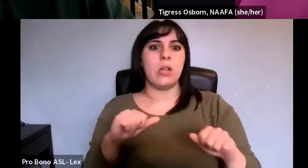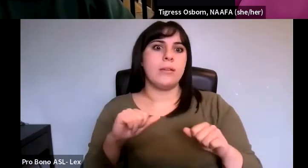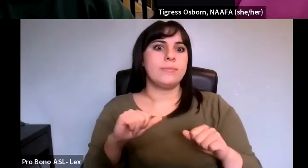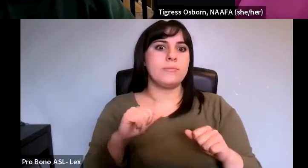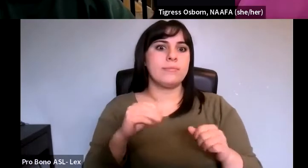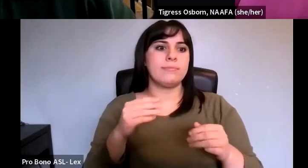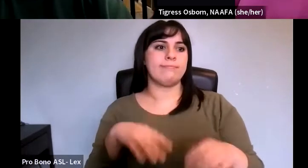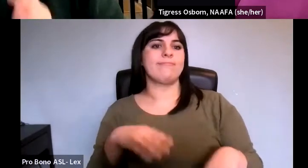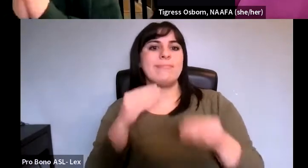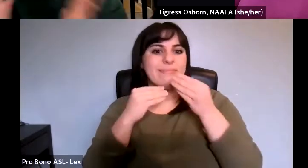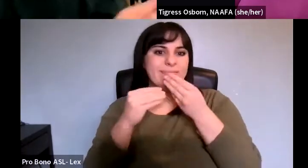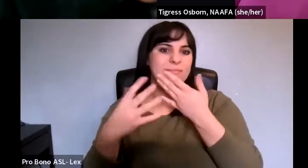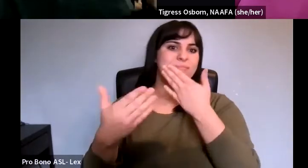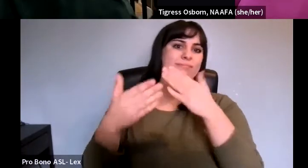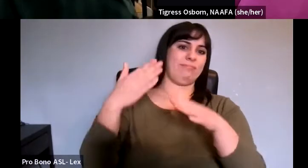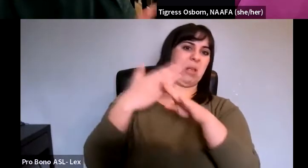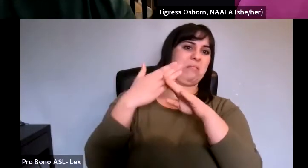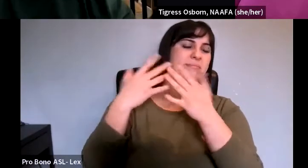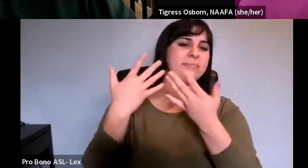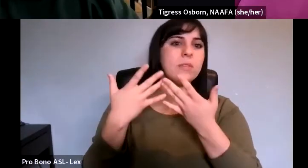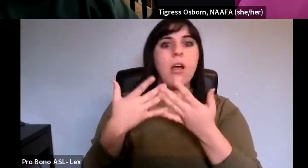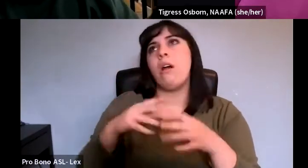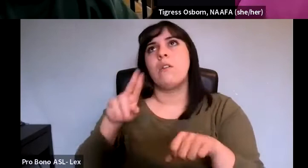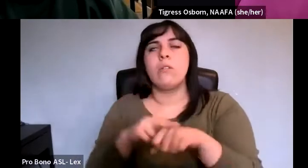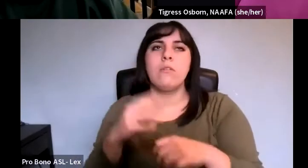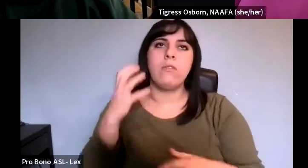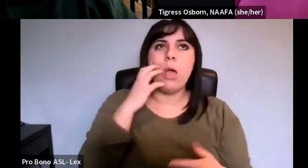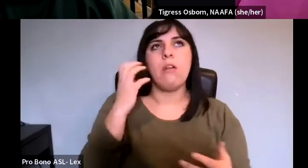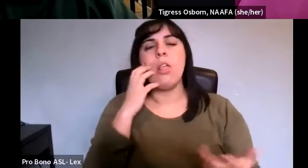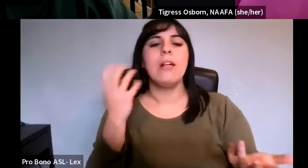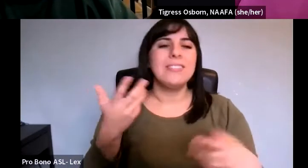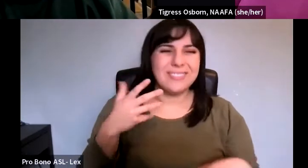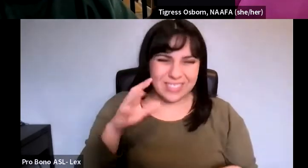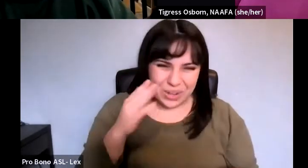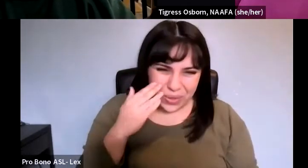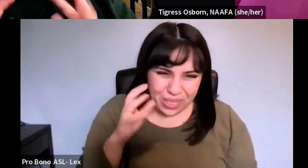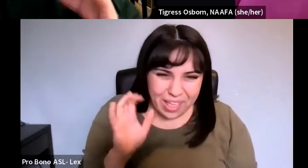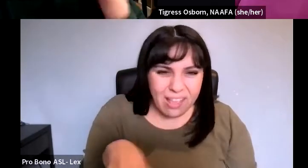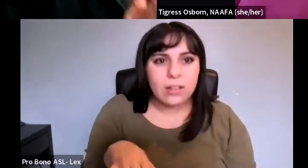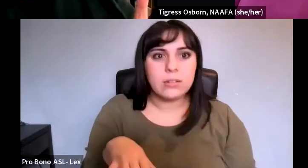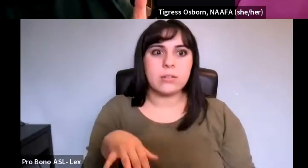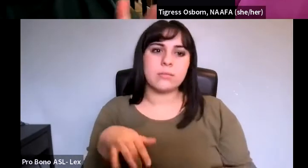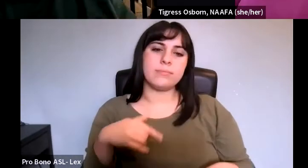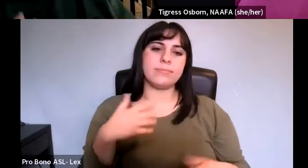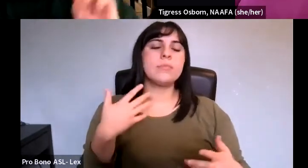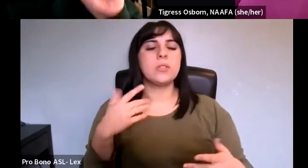was just like, oh, of course it's bad to be fat. So I went on stage and sort of